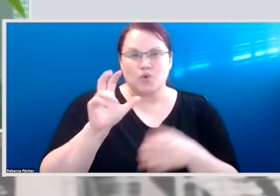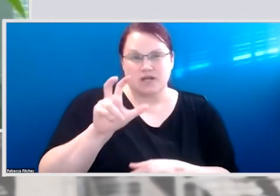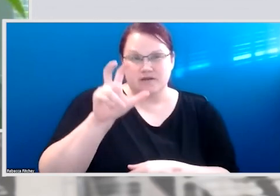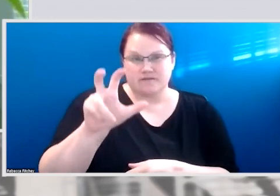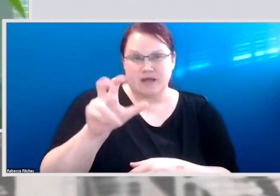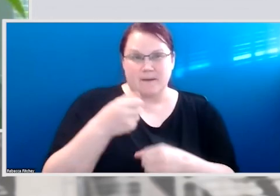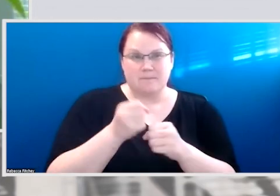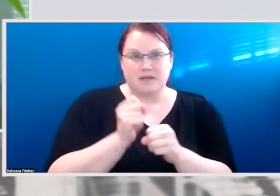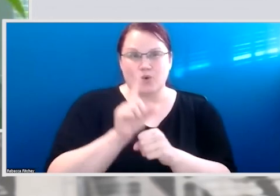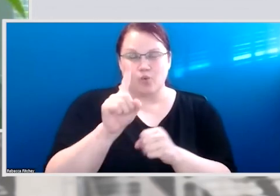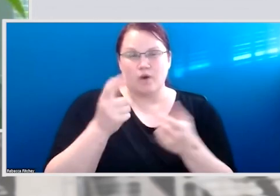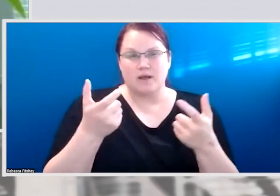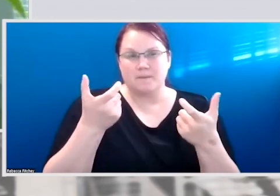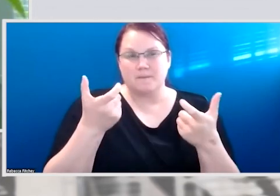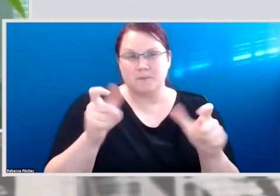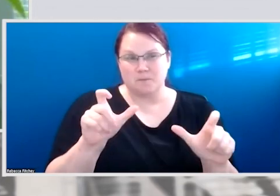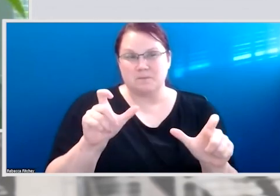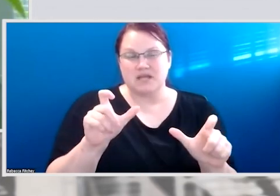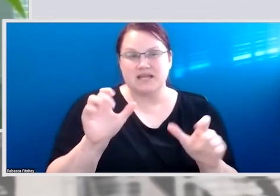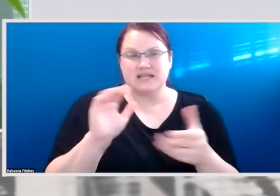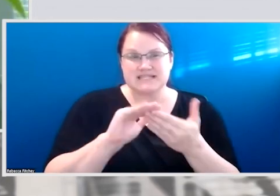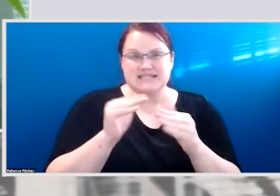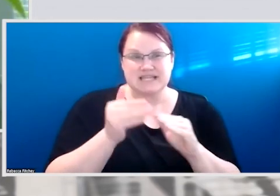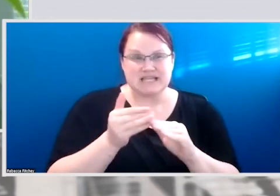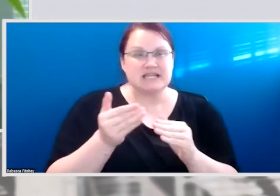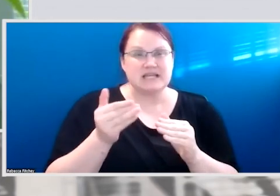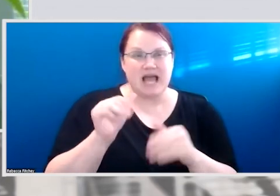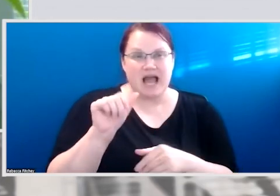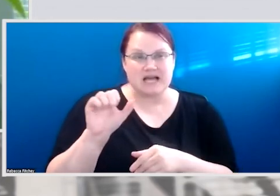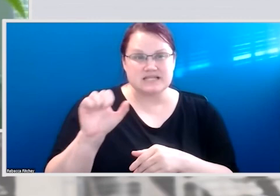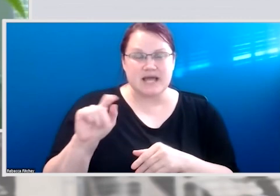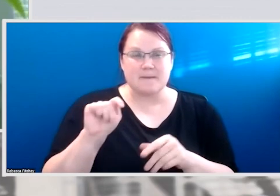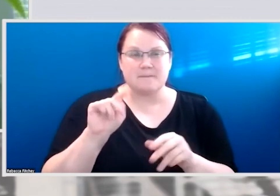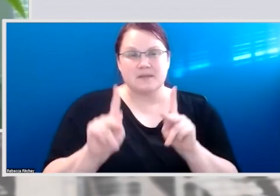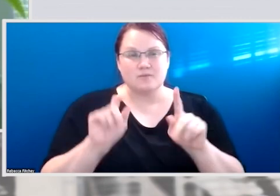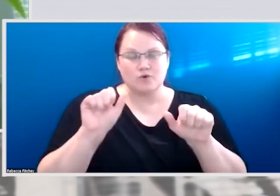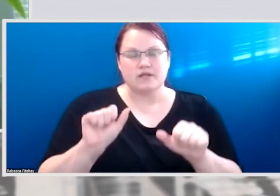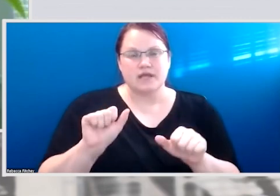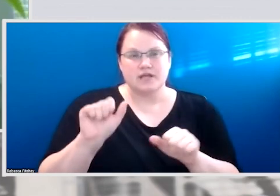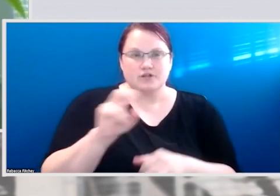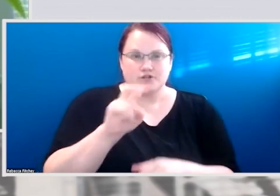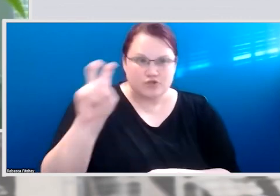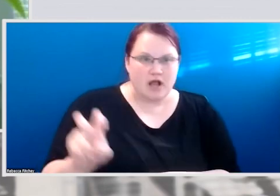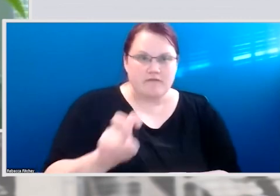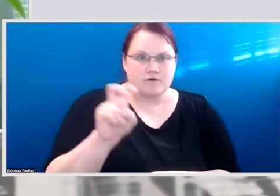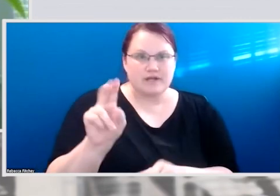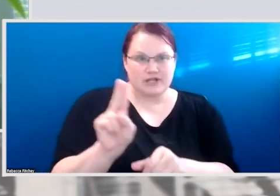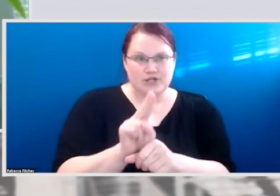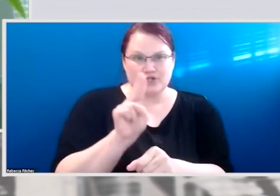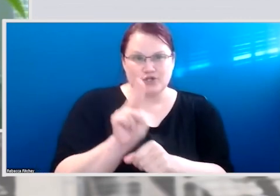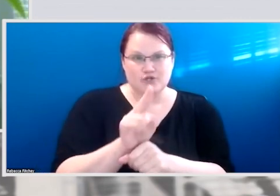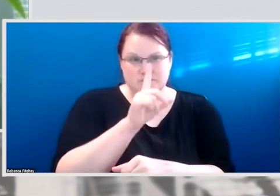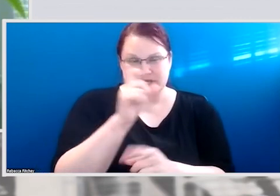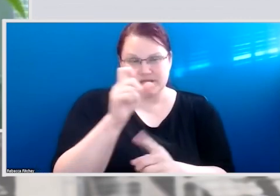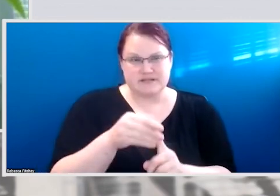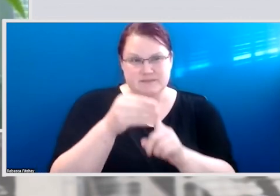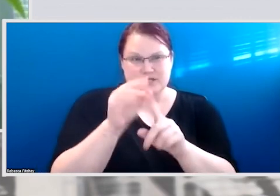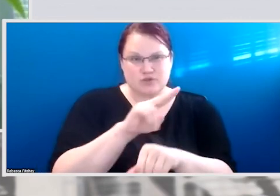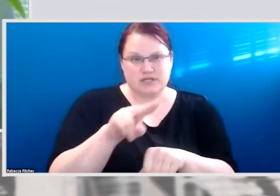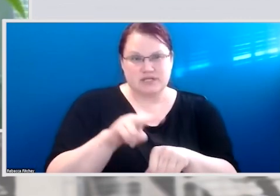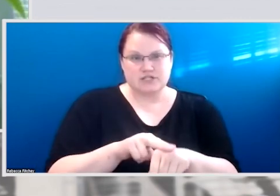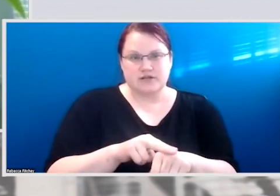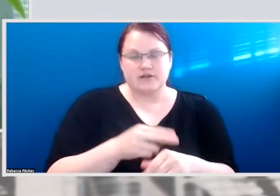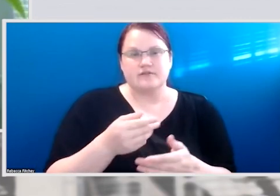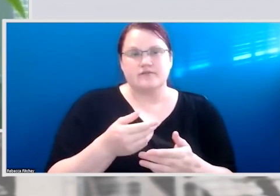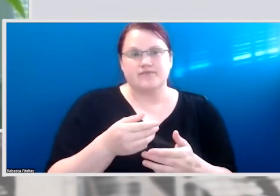great citywide asset that people can travel to utilize, just because of the specialty nature of it or the great